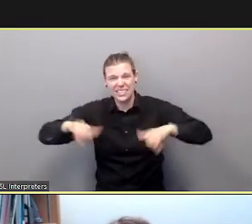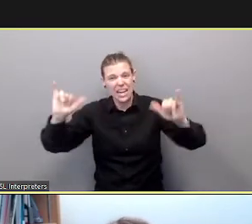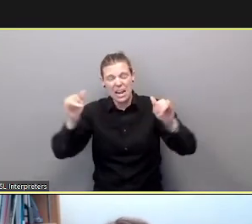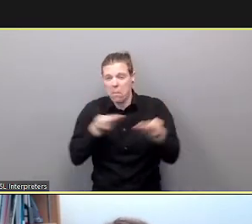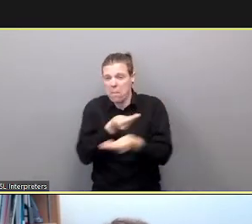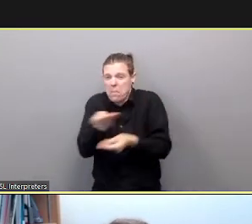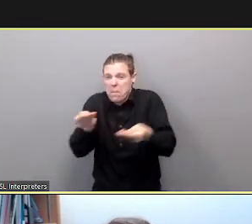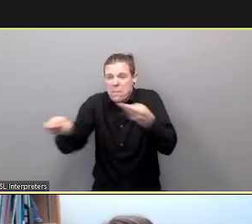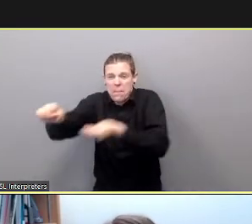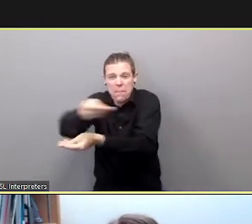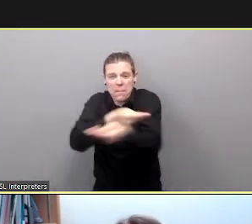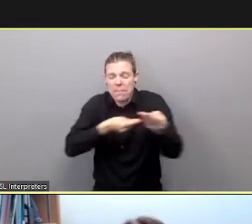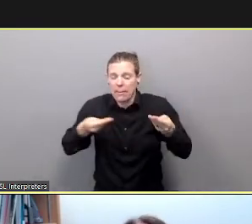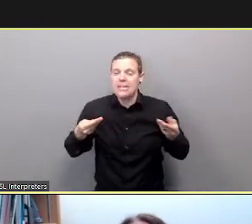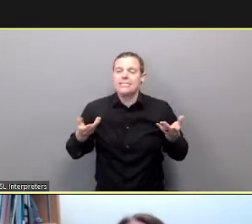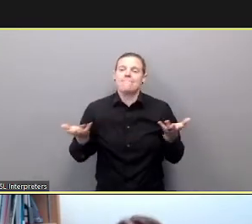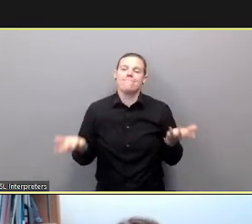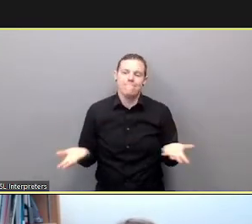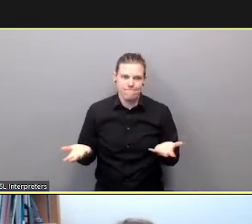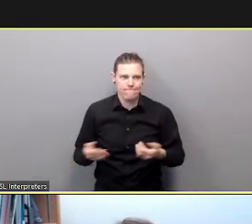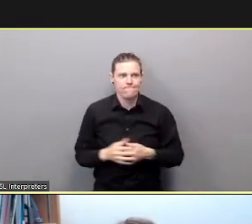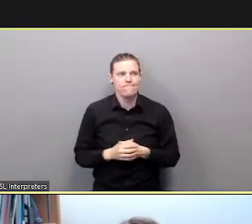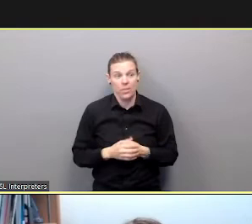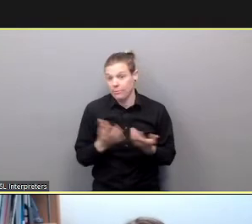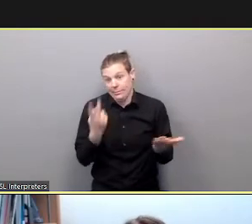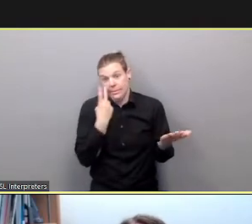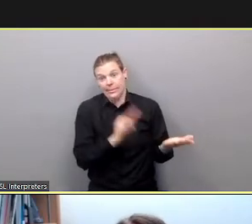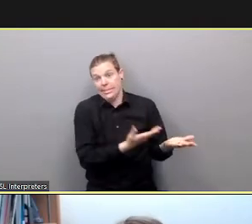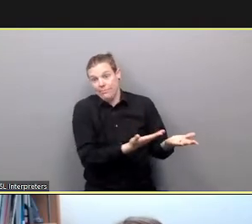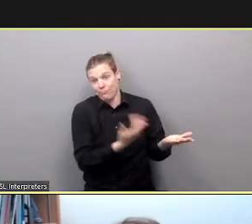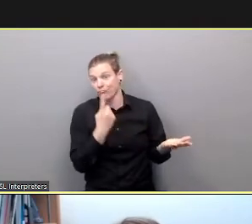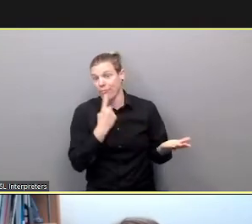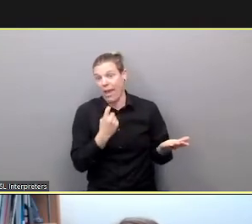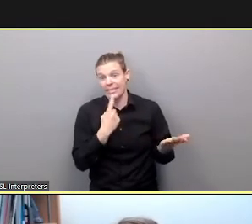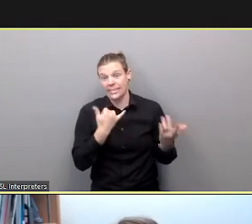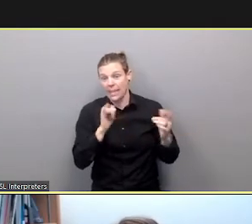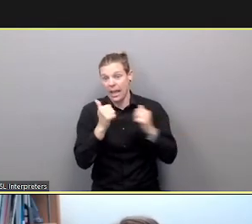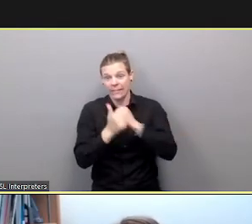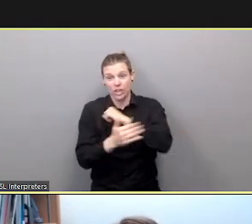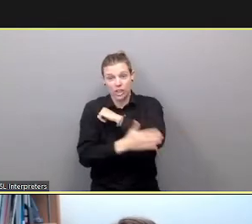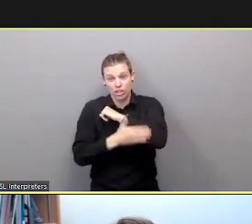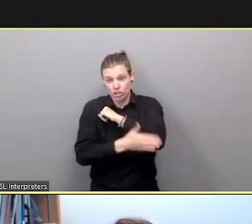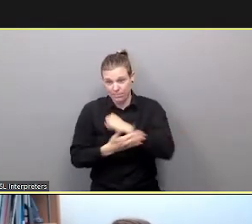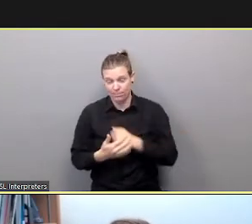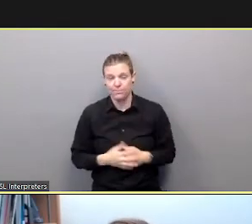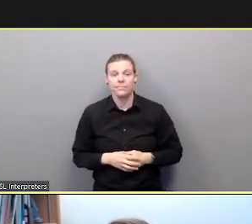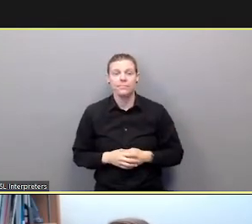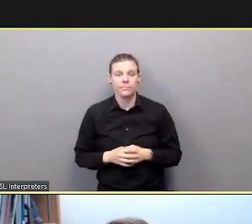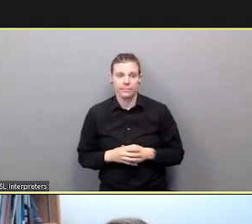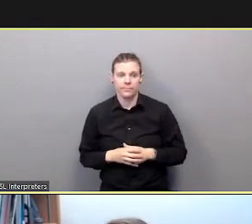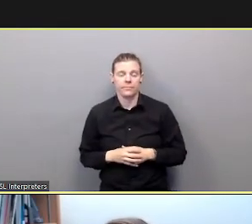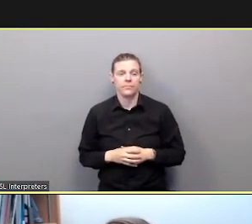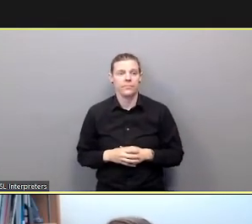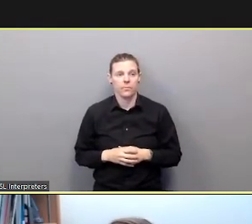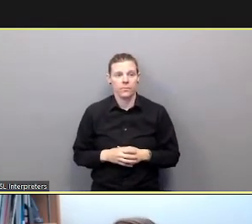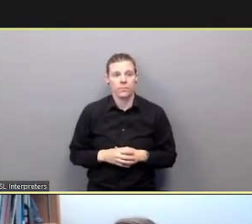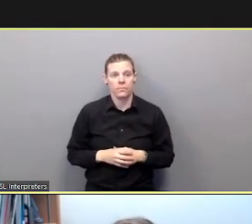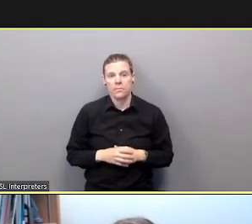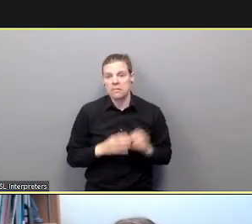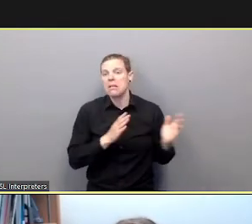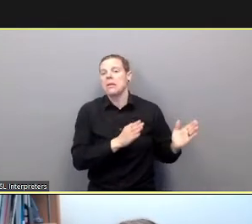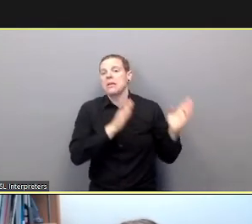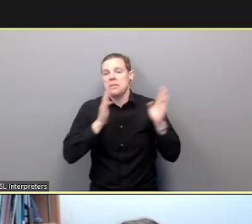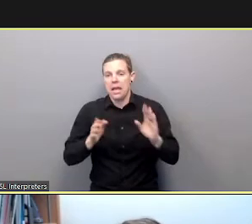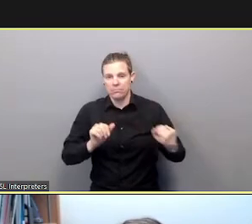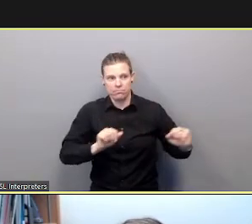is depicted by the red color. So next slide. And then here is something